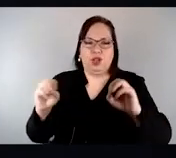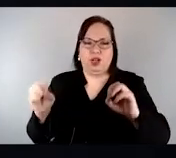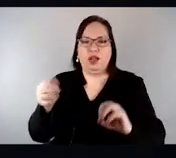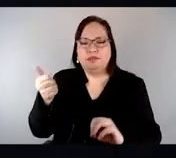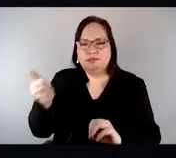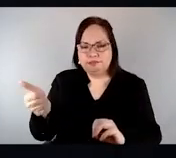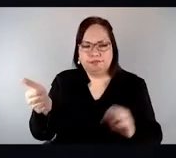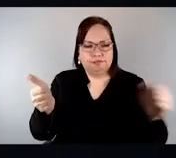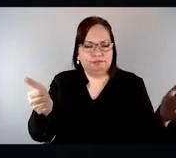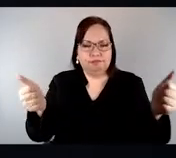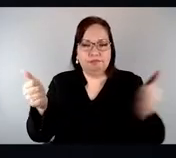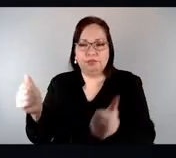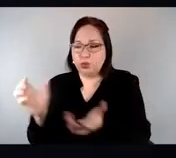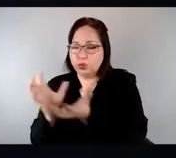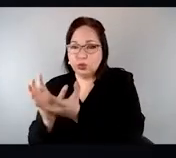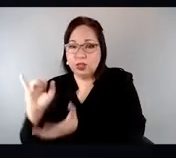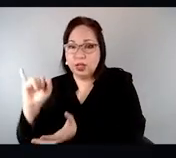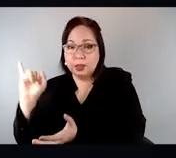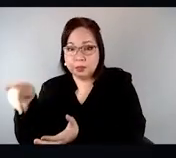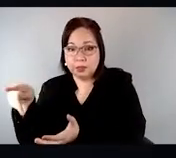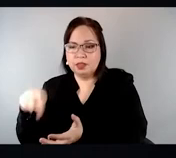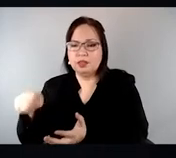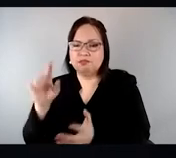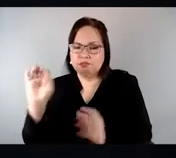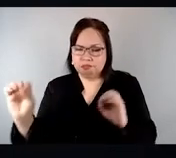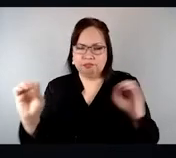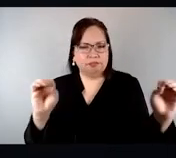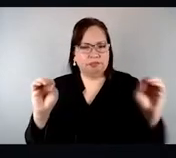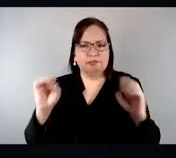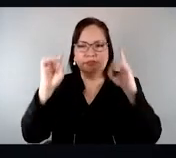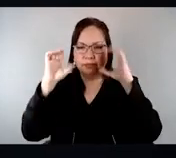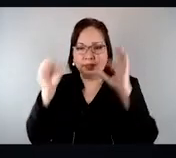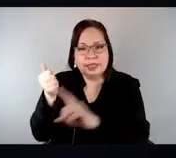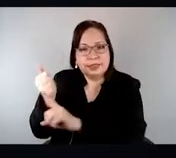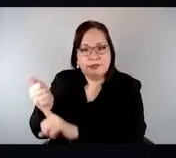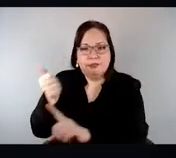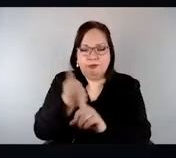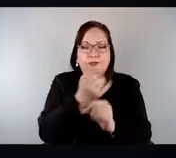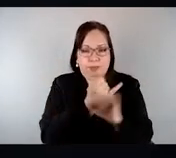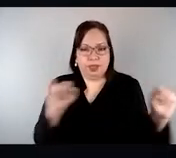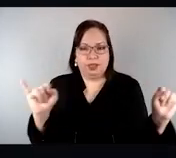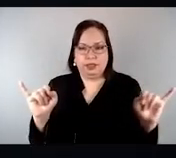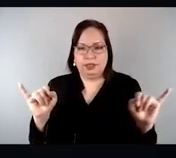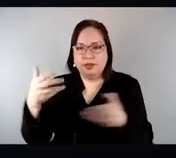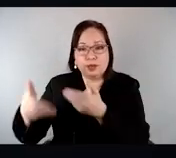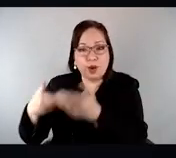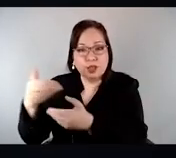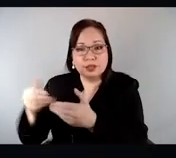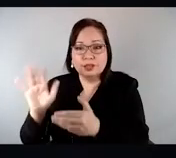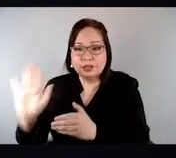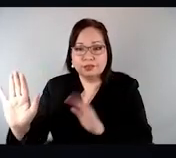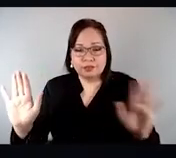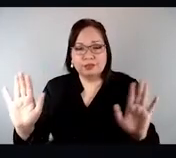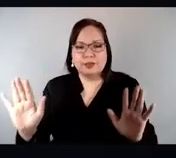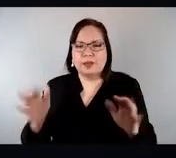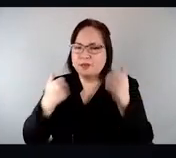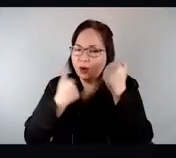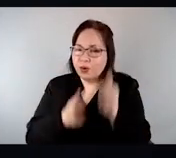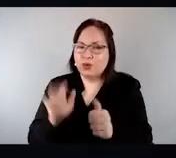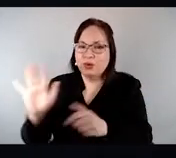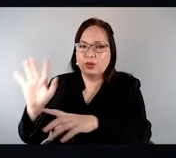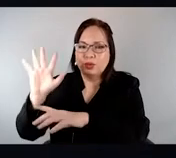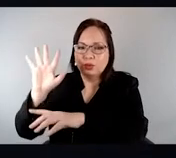to exercise political and other forms of decision-making processes in